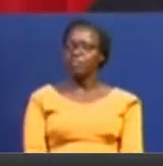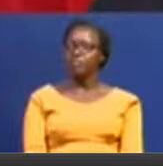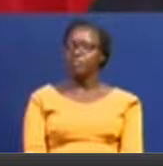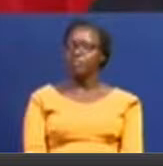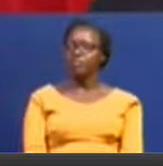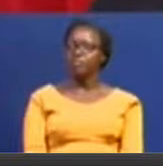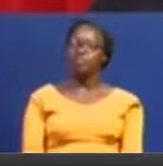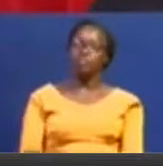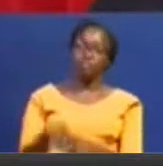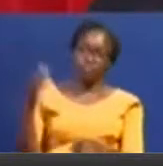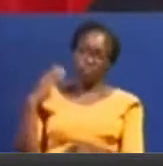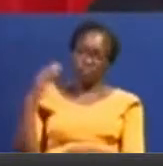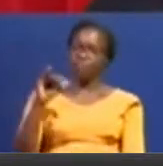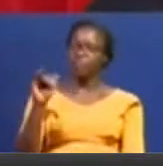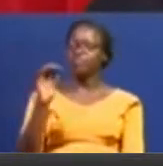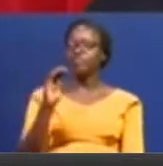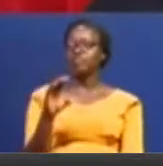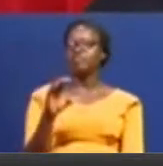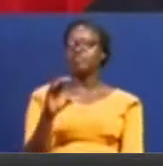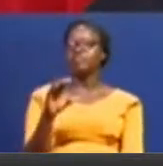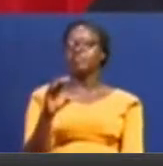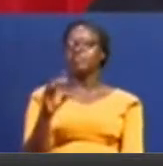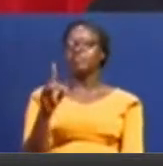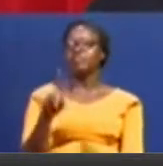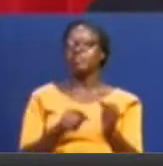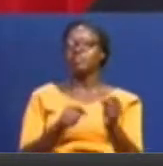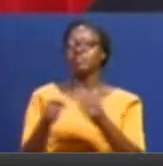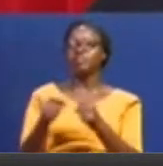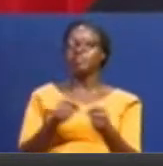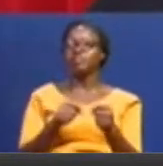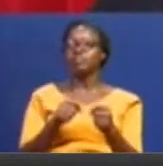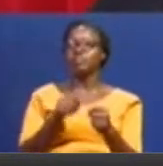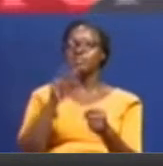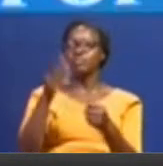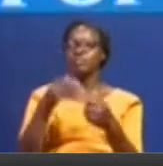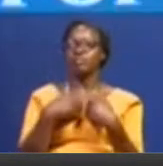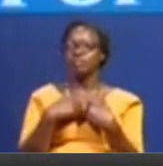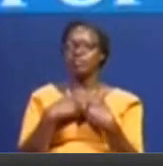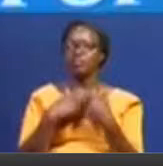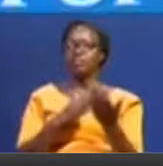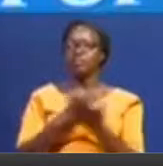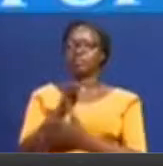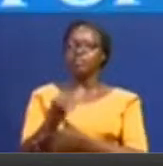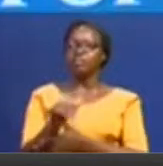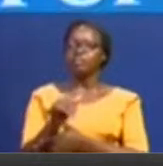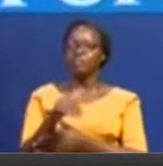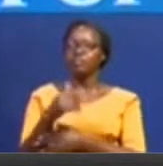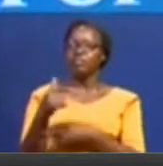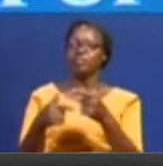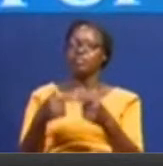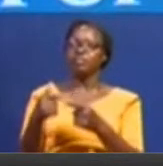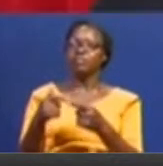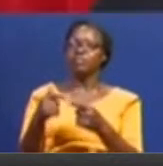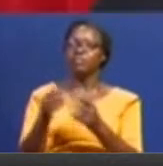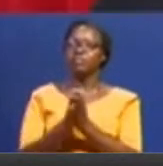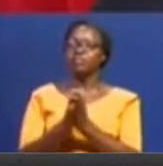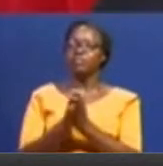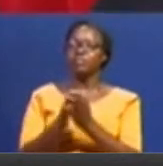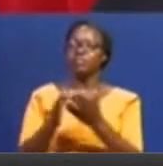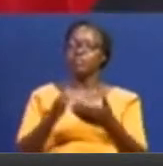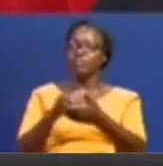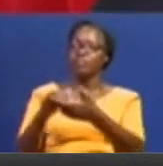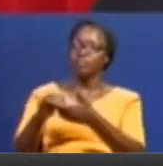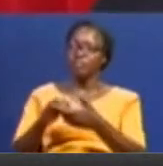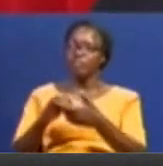As the chair of the IEBC, what strategies would you put in place to ensure continuous constructive engagement with